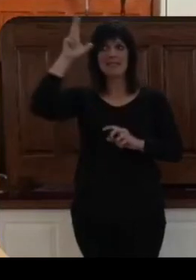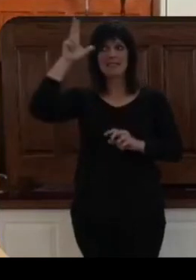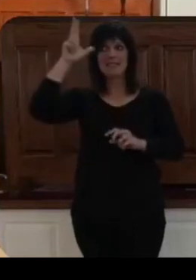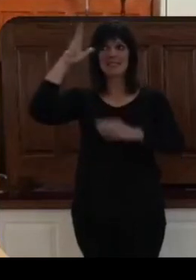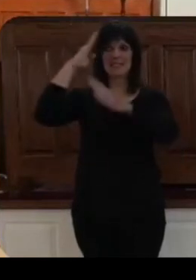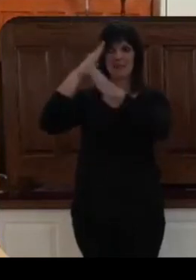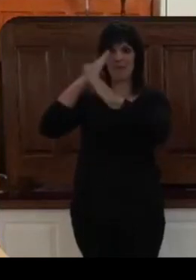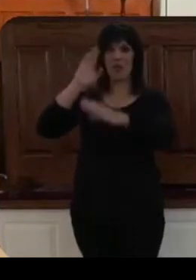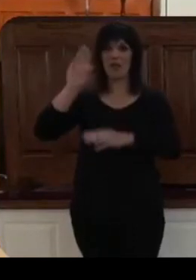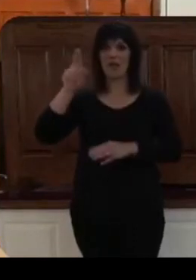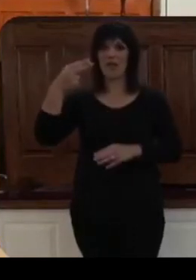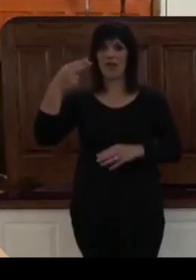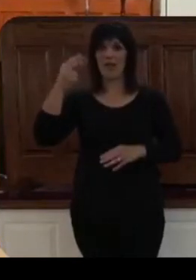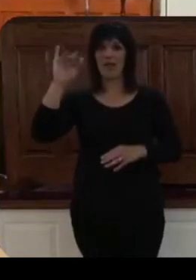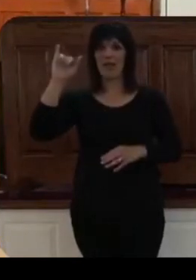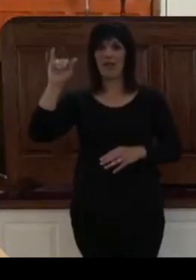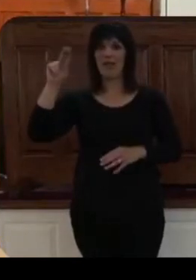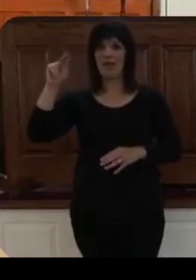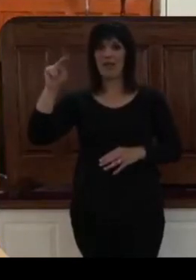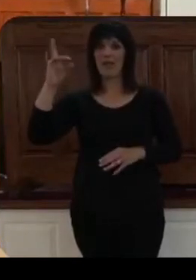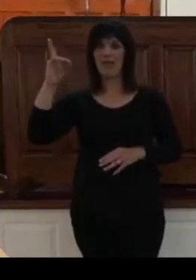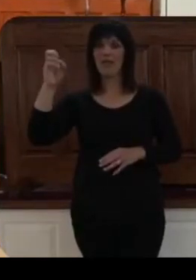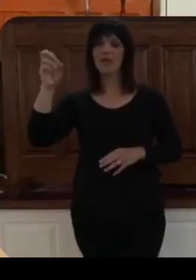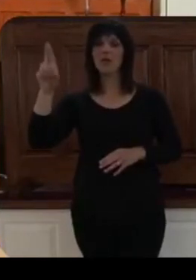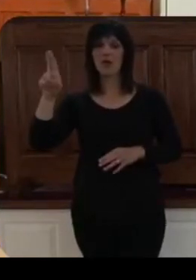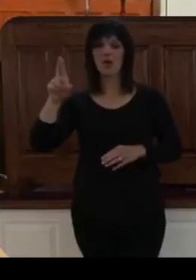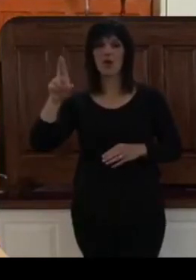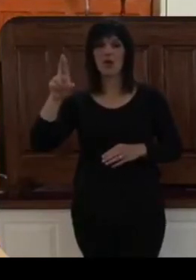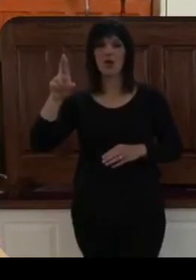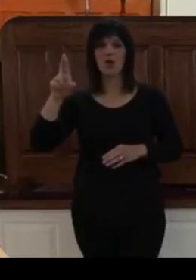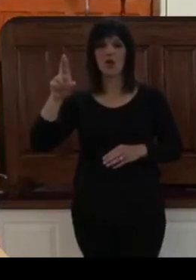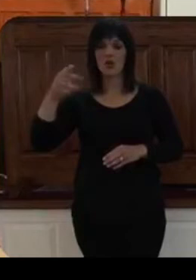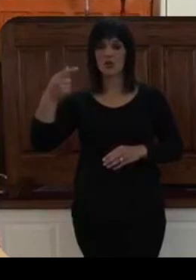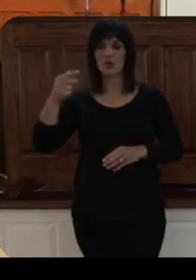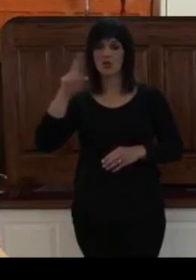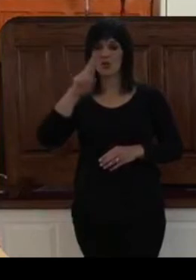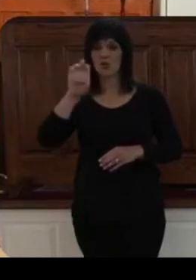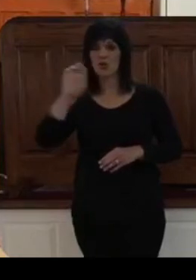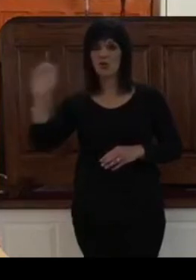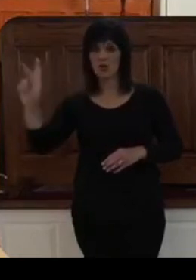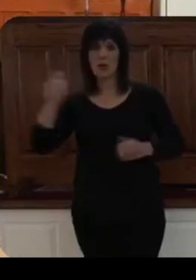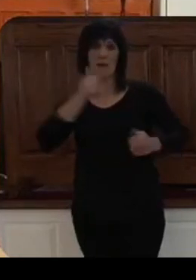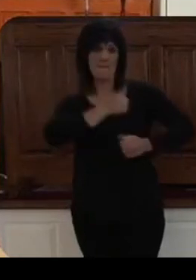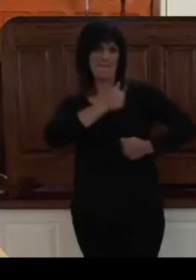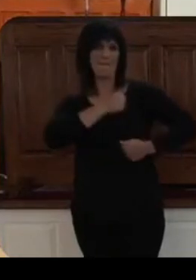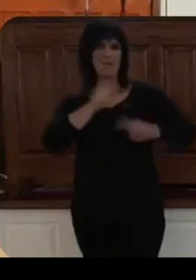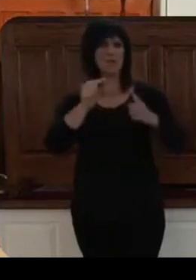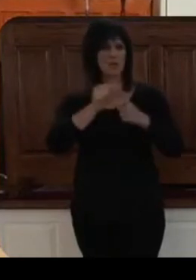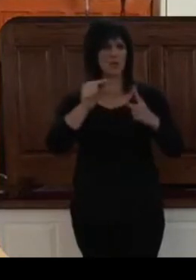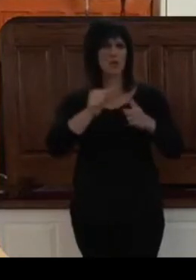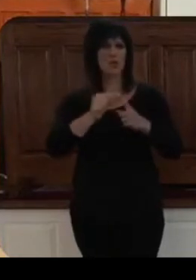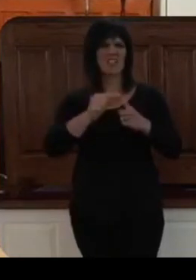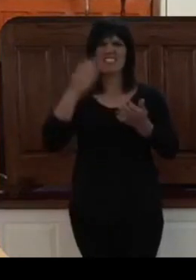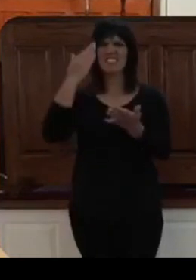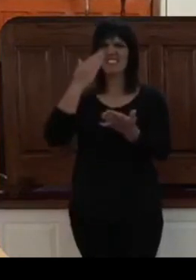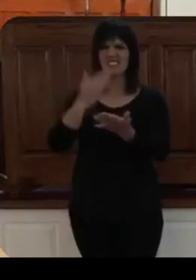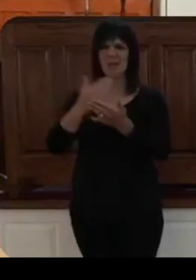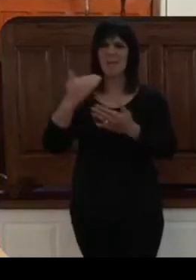Greek is a military term. It's a military term that means to disrupt the advance of the opposing